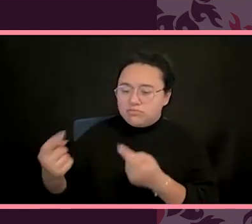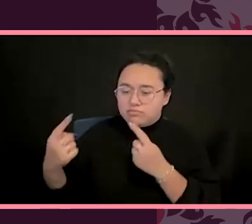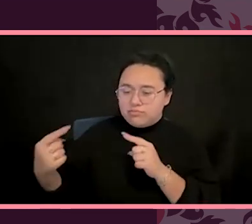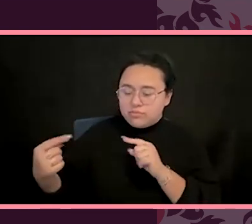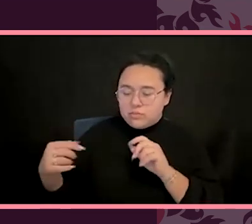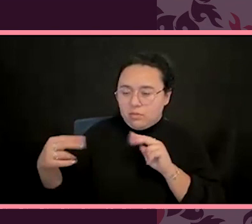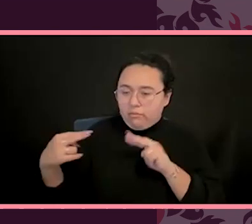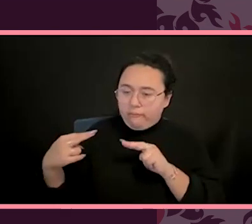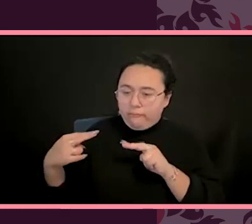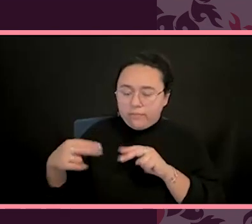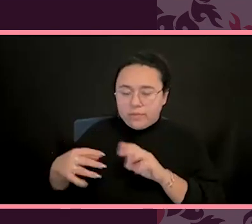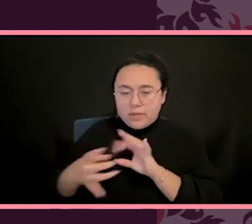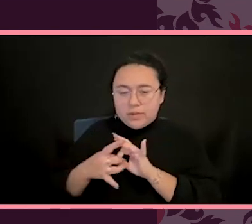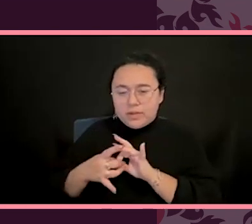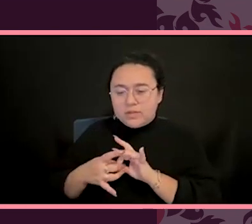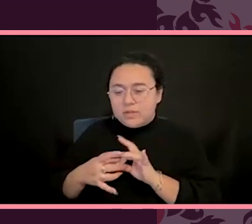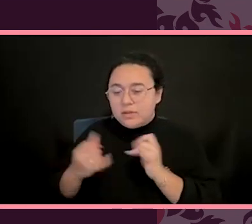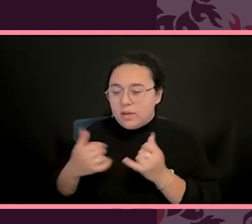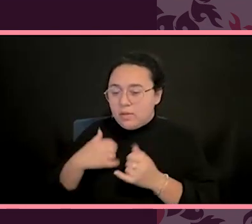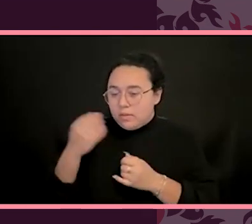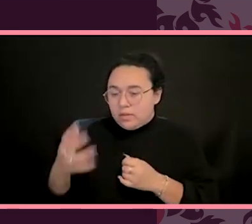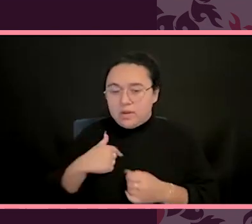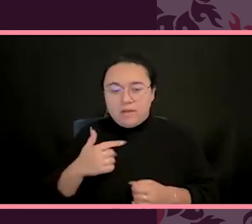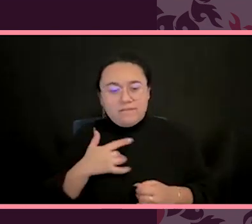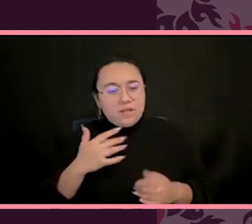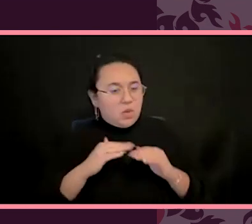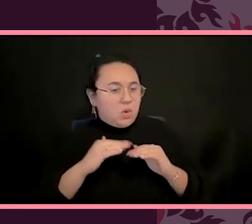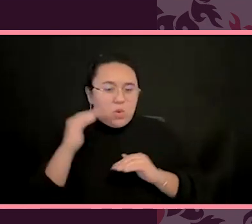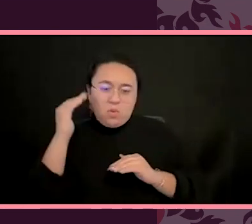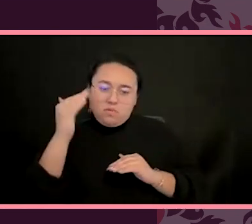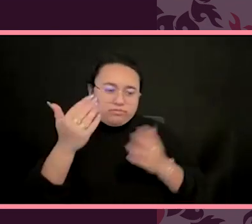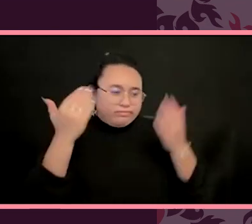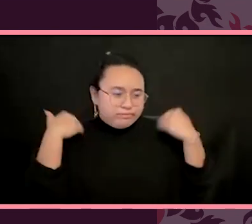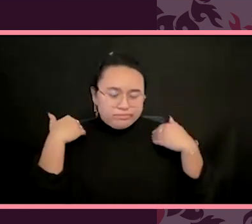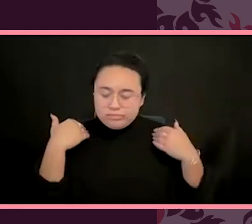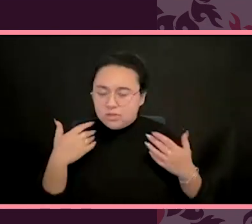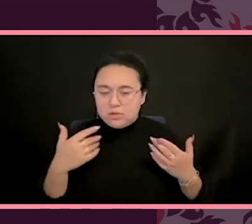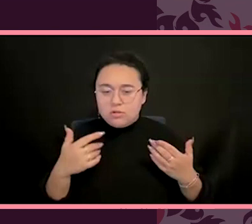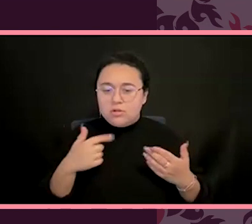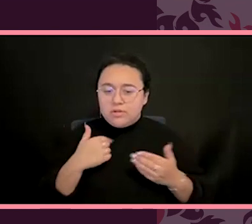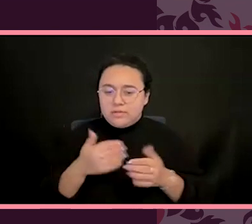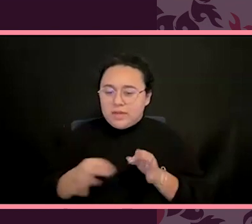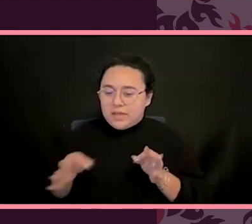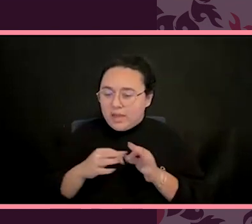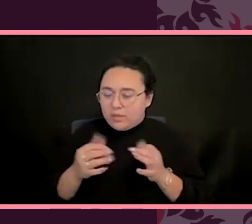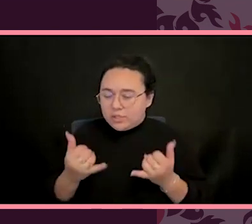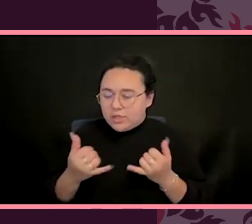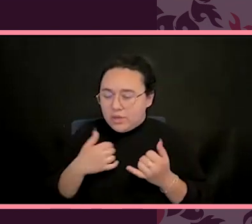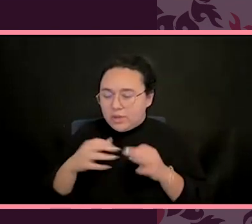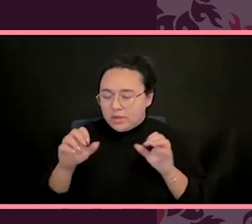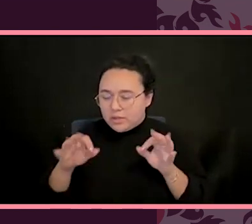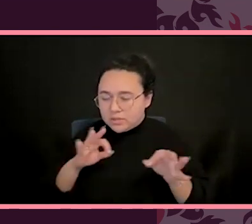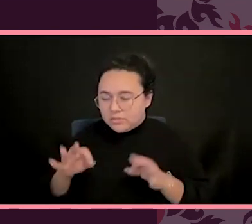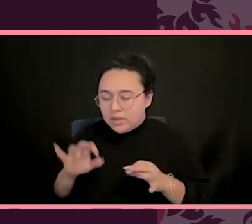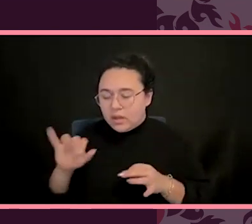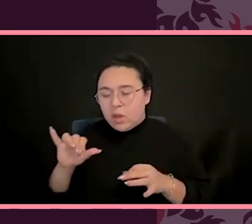I can let him know that, you know, I'm feeling really overstimulated and I have the language for it, and he can